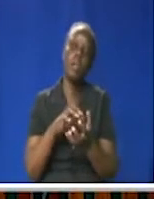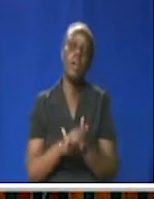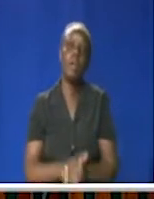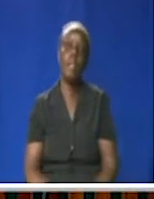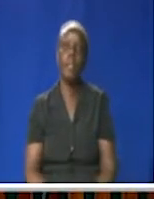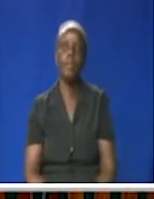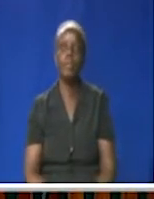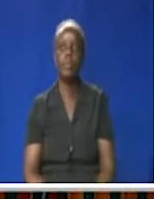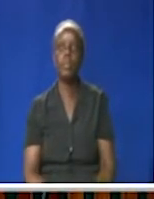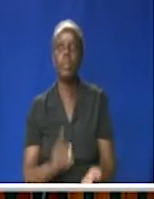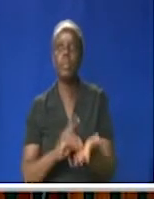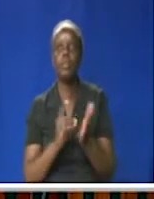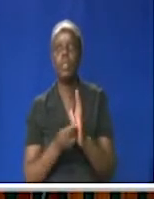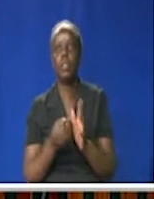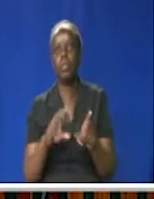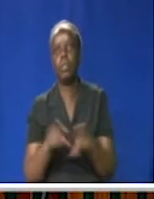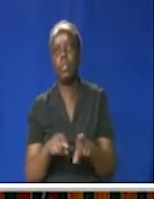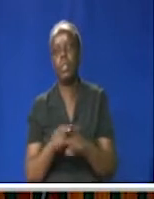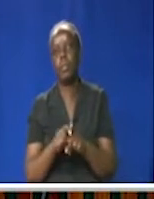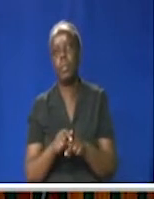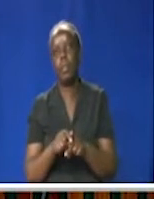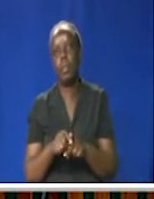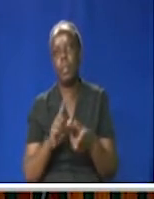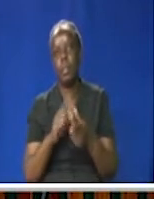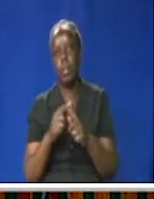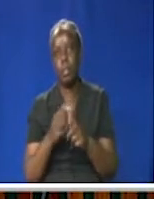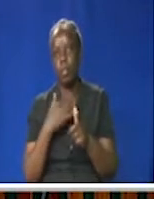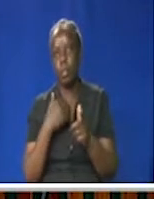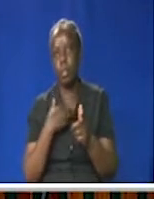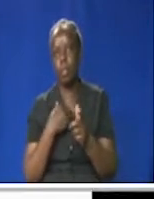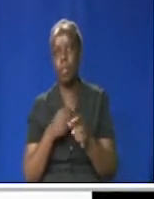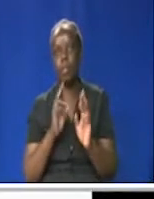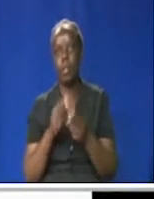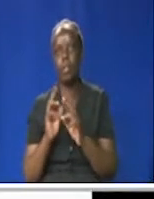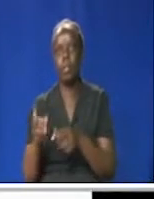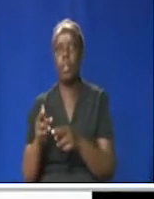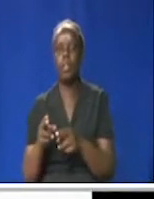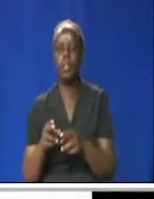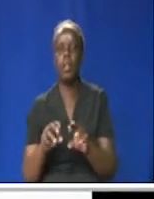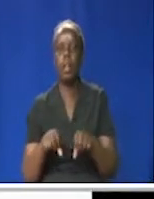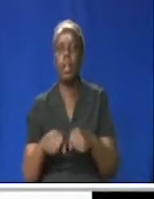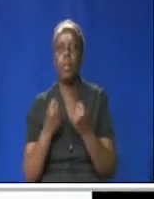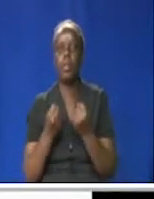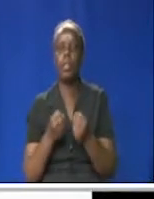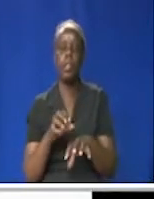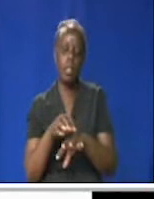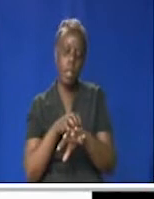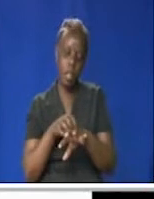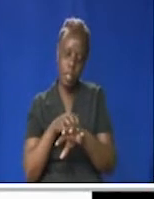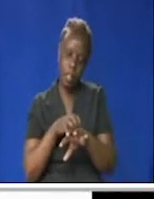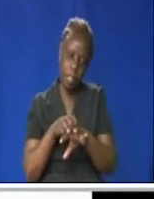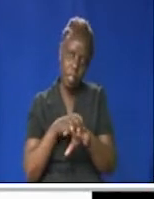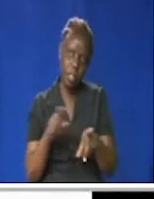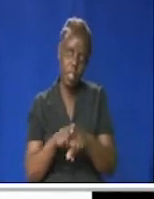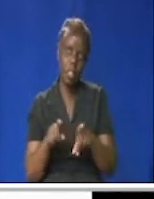acids, bases, and indicators. Therefore, we have naturally occurring acids. These are the acids